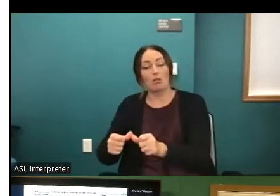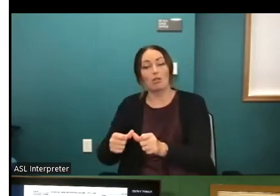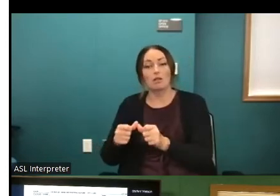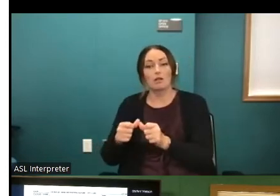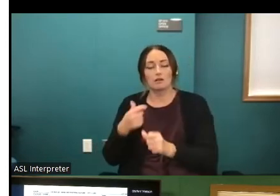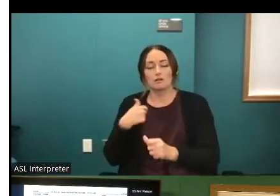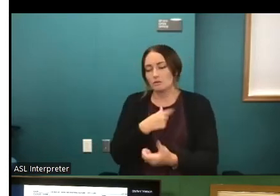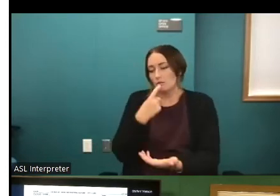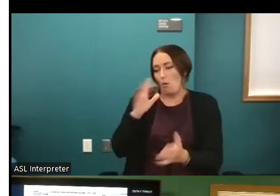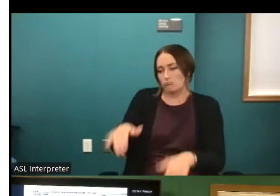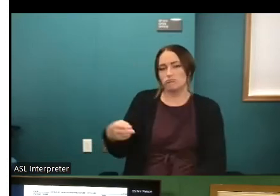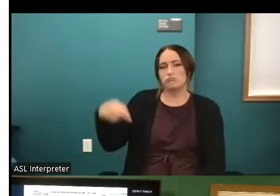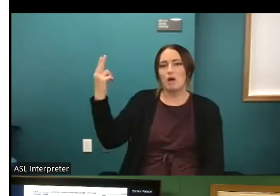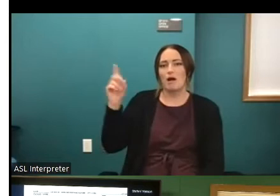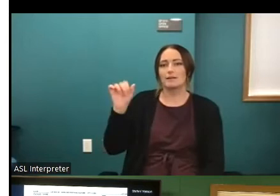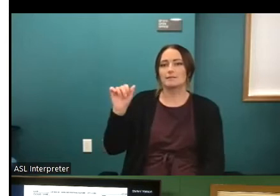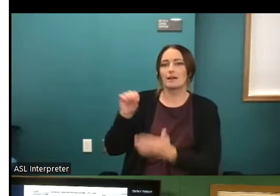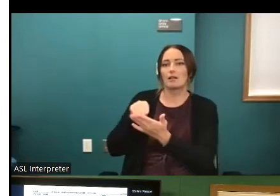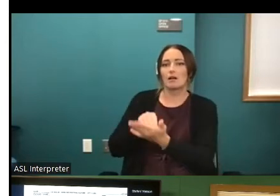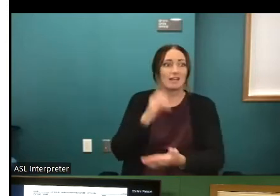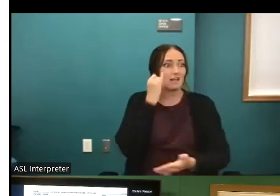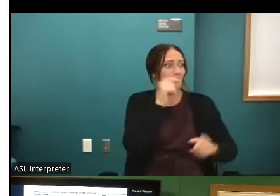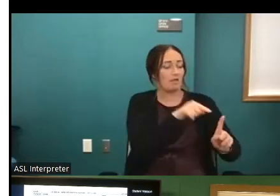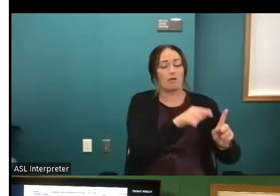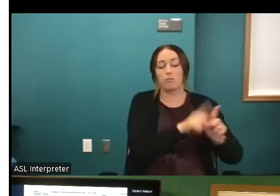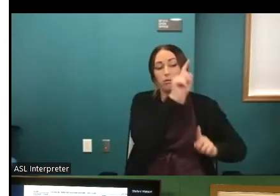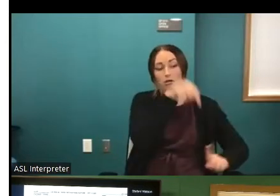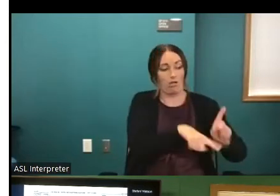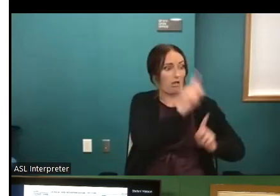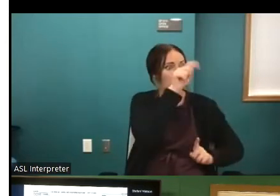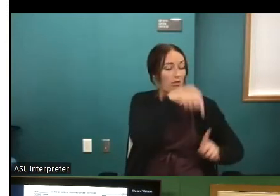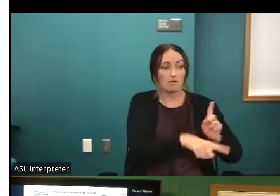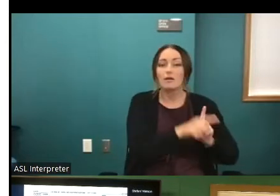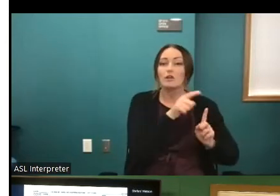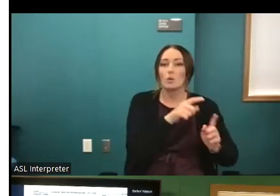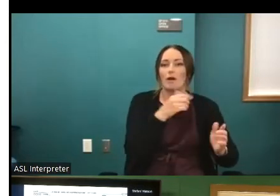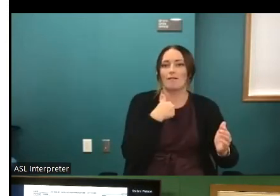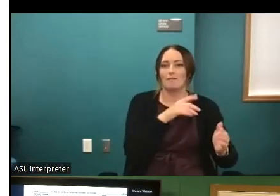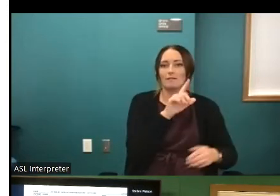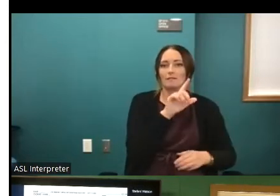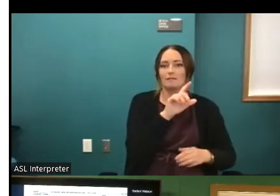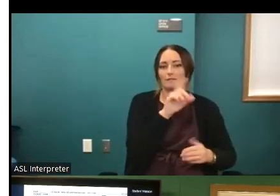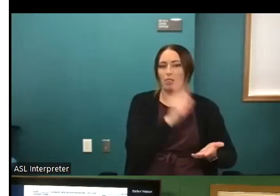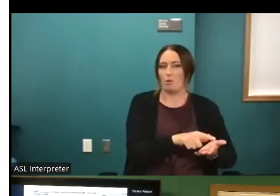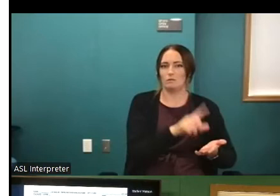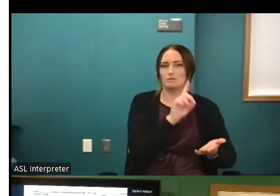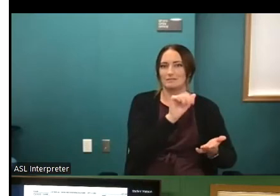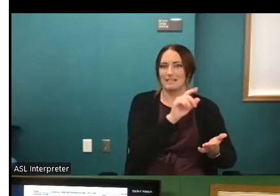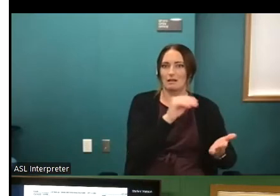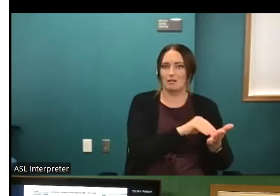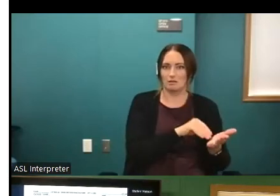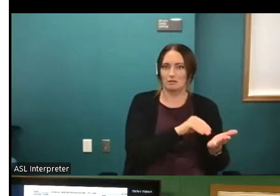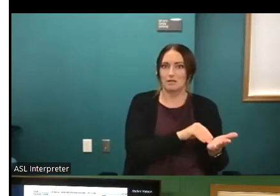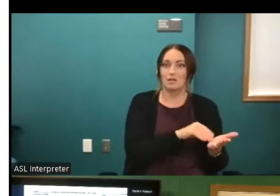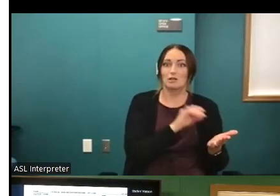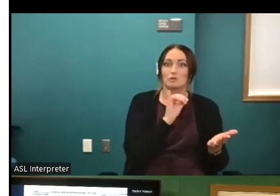high data logging. If they're all over the place and they're everywhere, you have low data logging. The impedances actually make a difference in the way